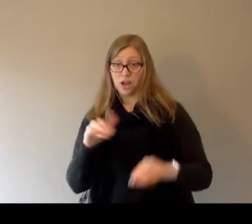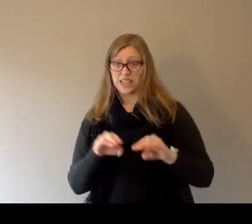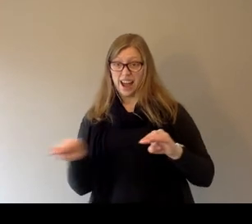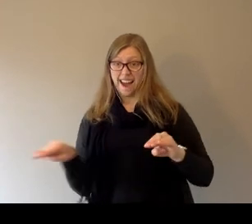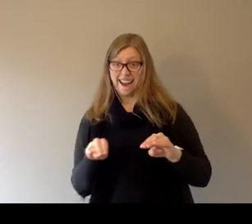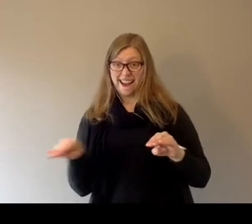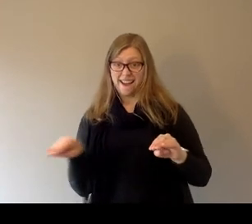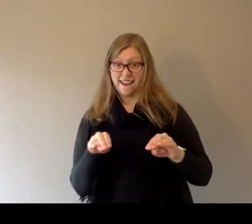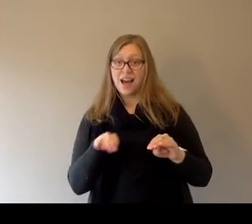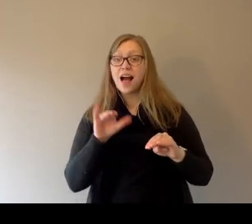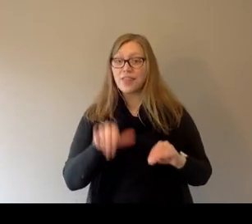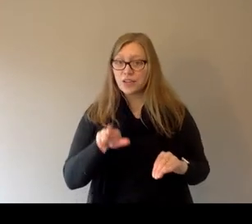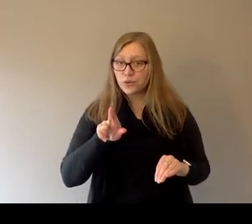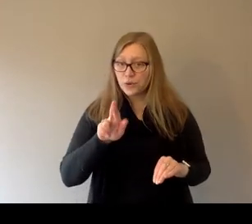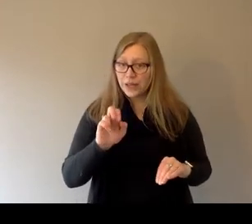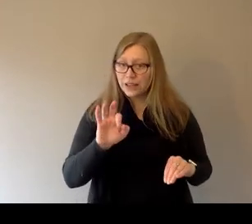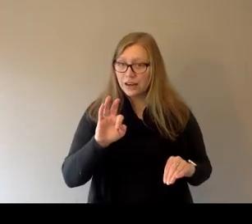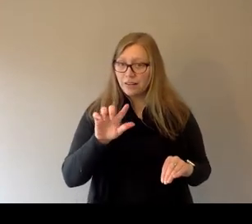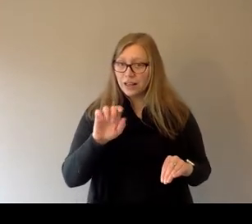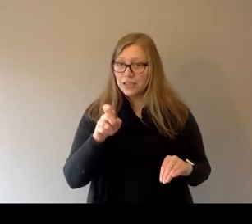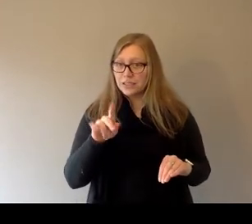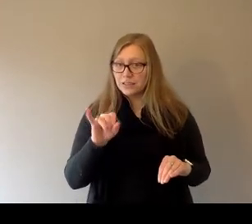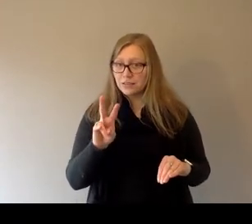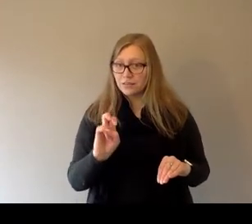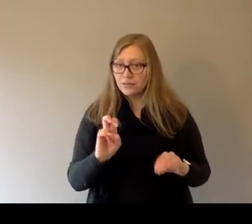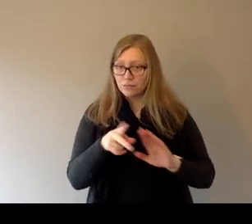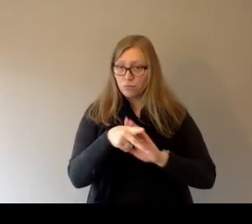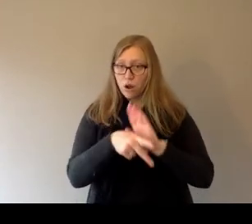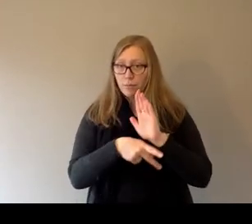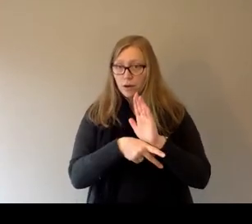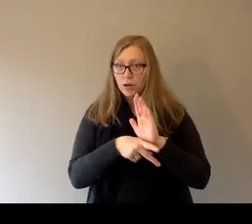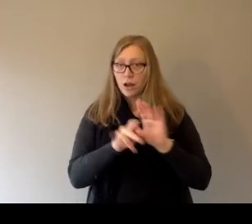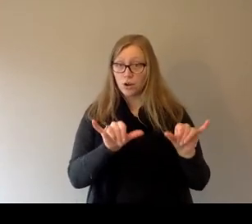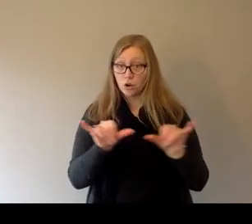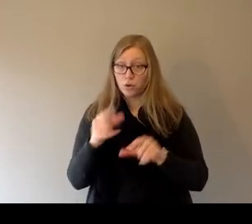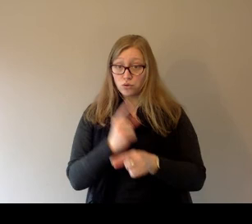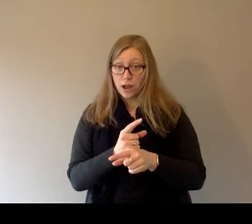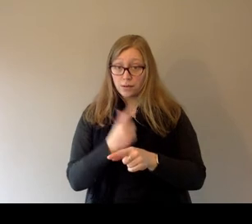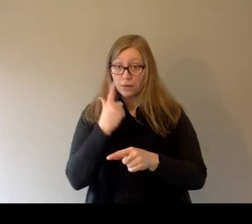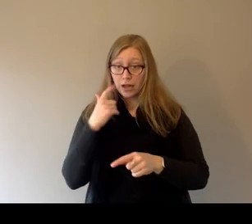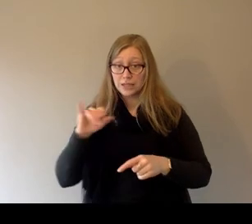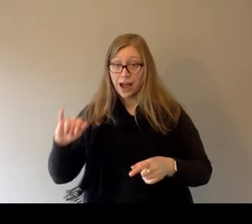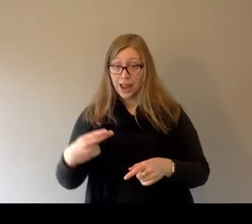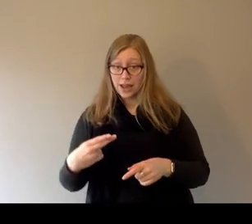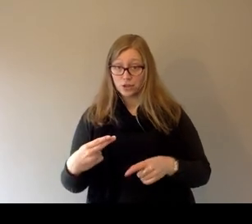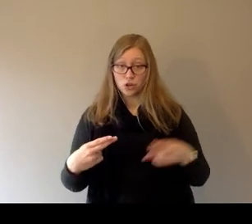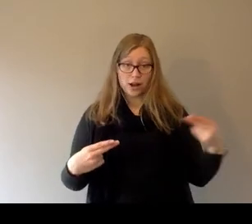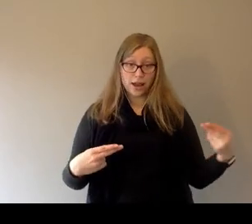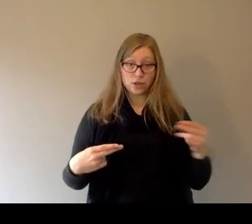picture, IH and HI are the same length. So we're going to say